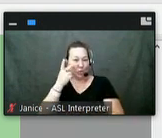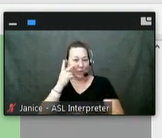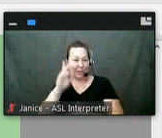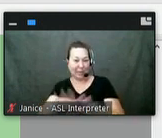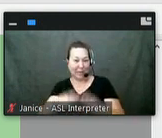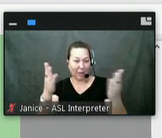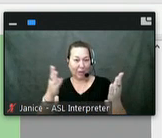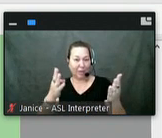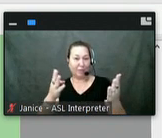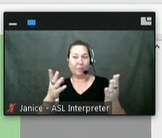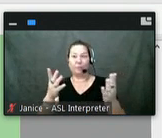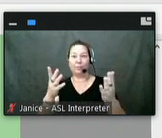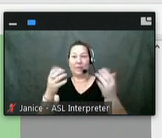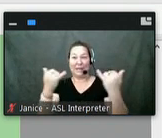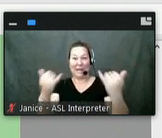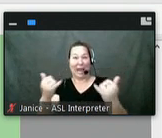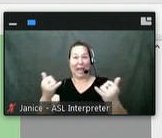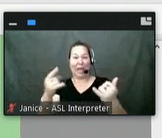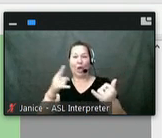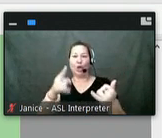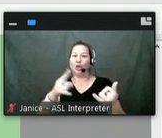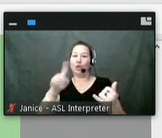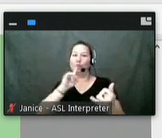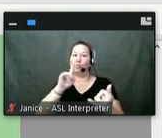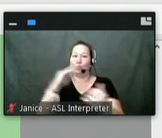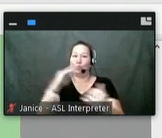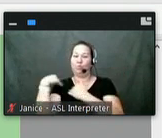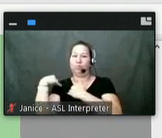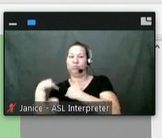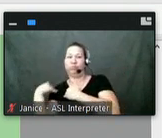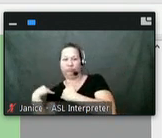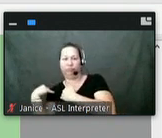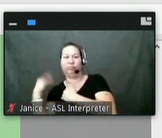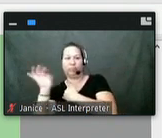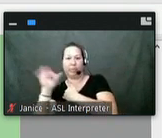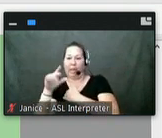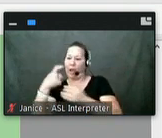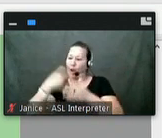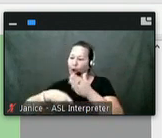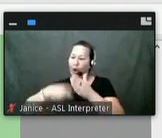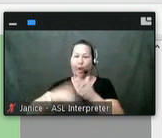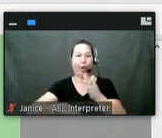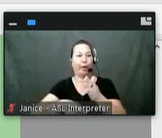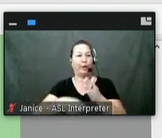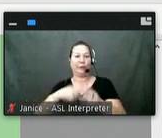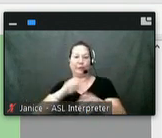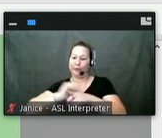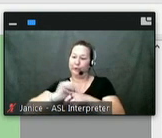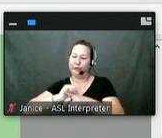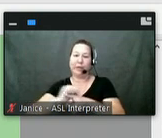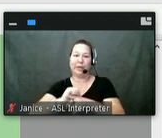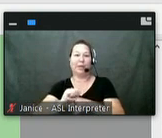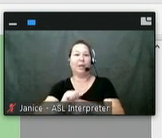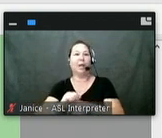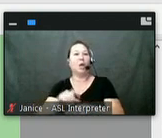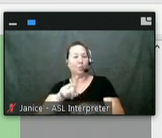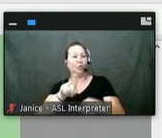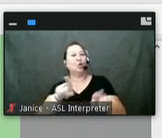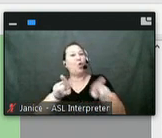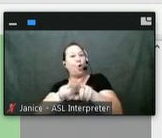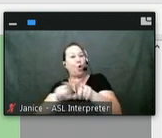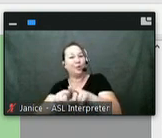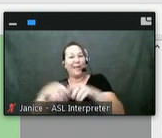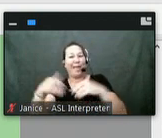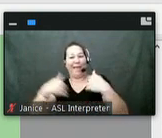bear the training. And should you have to go open up now, you have to go through the 25% testing. But if the